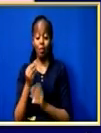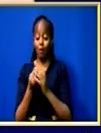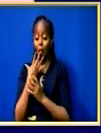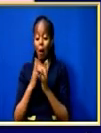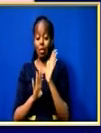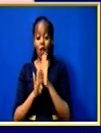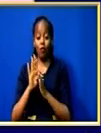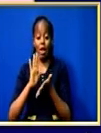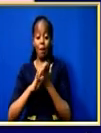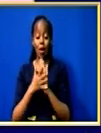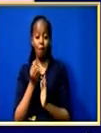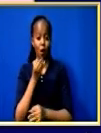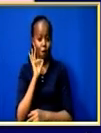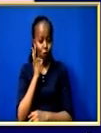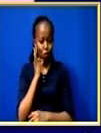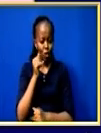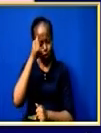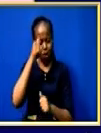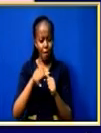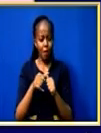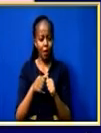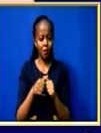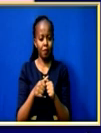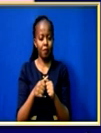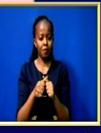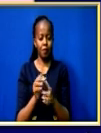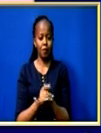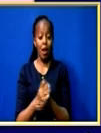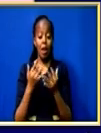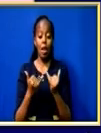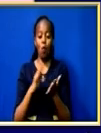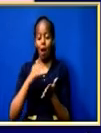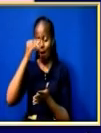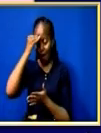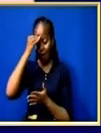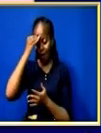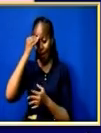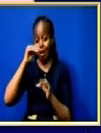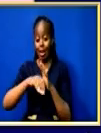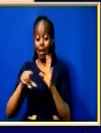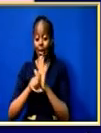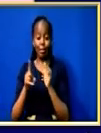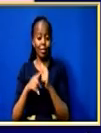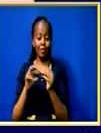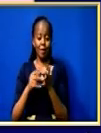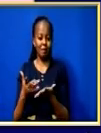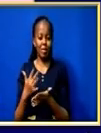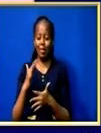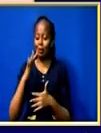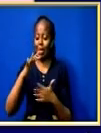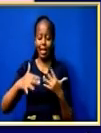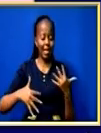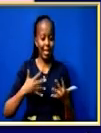you learnt in grade 4? Yes. And even in 5 we carried it, Yes. the flower. And now we're learning. We it are in learning grade the 6 flower. So again. you see, it's all